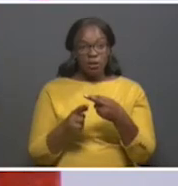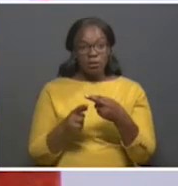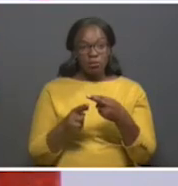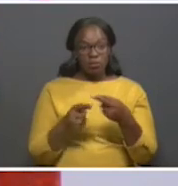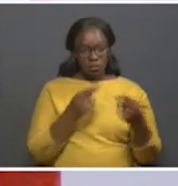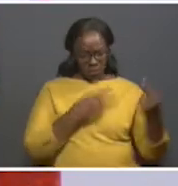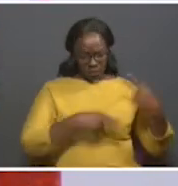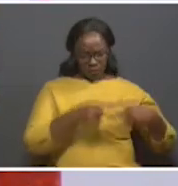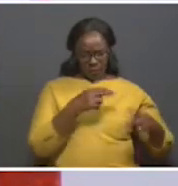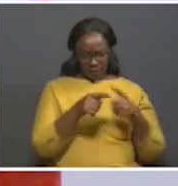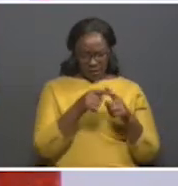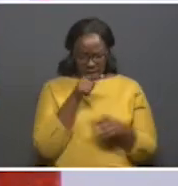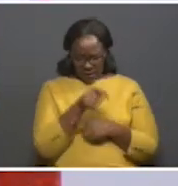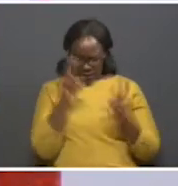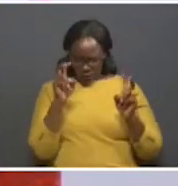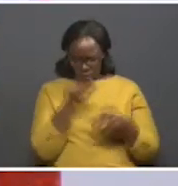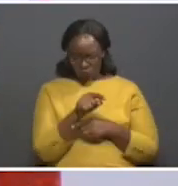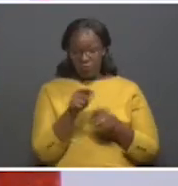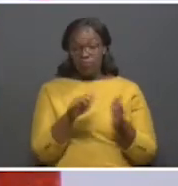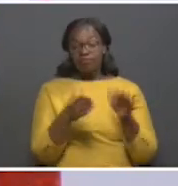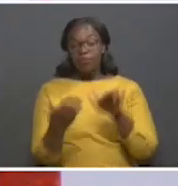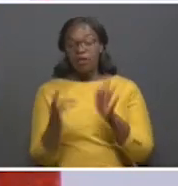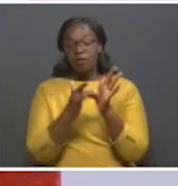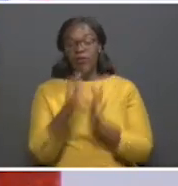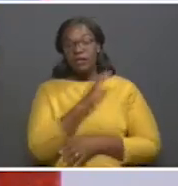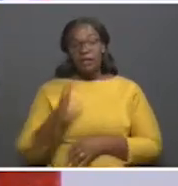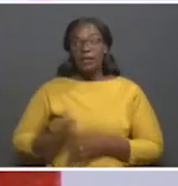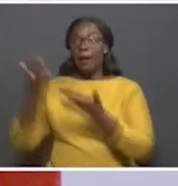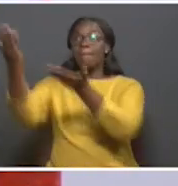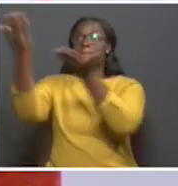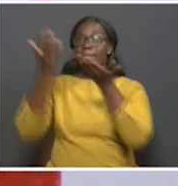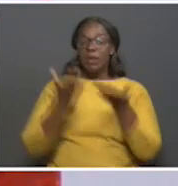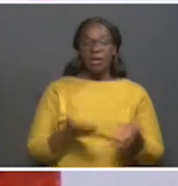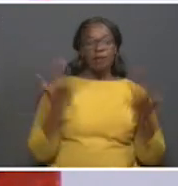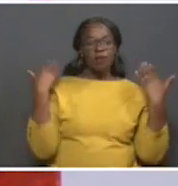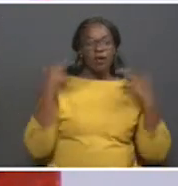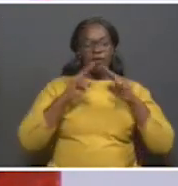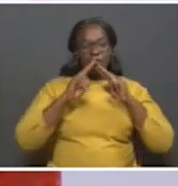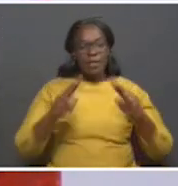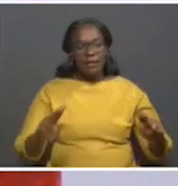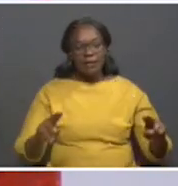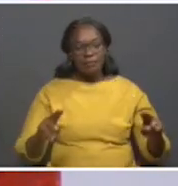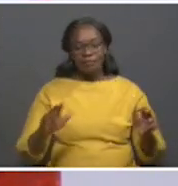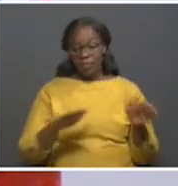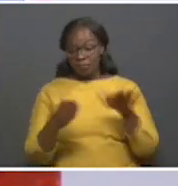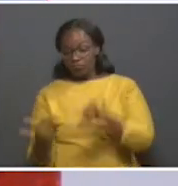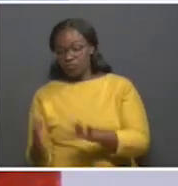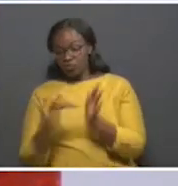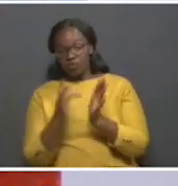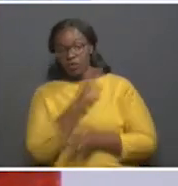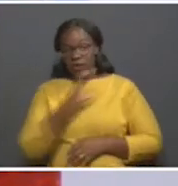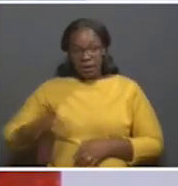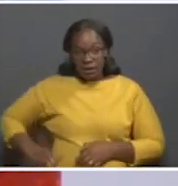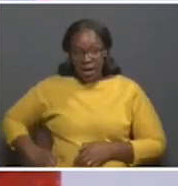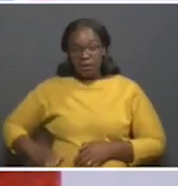the murder, the death of Jesus Christ brought about an eternal peace. The death of Jesus Christ was